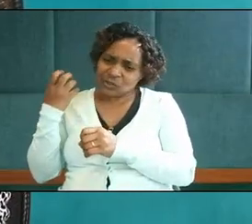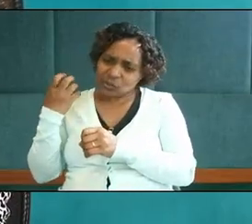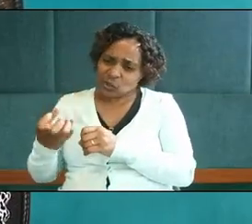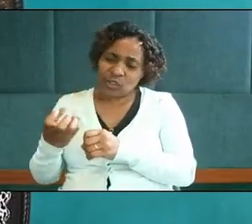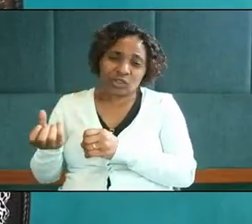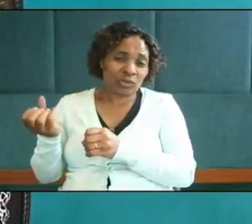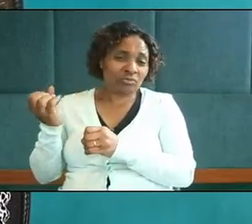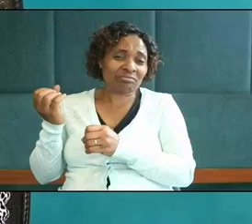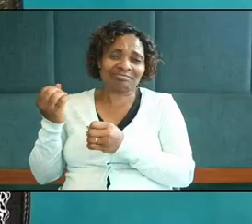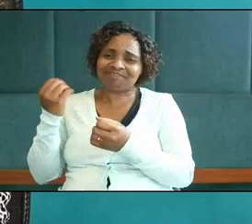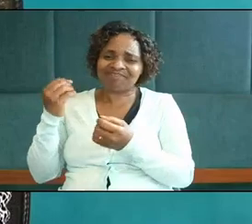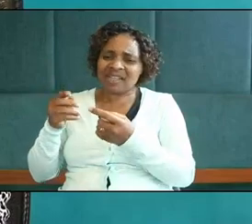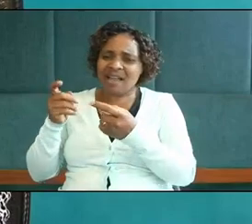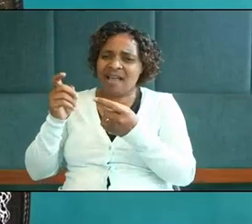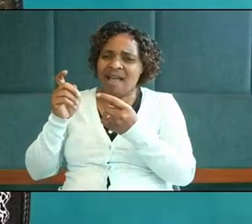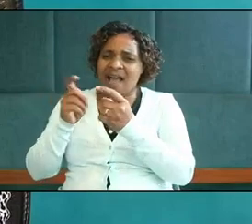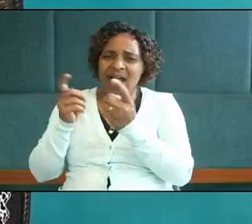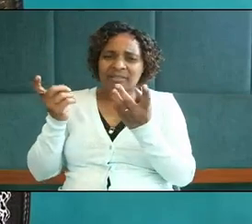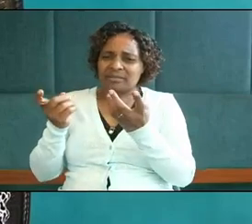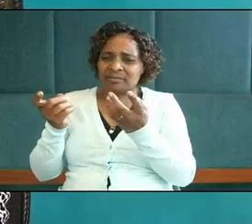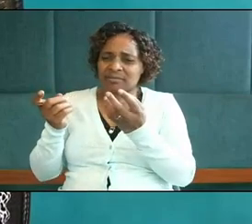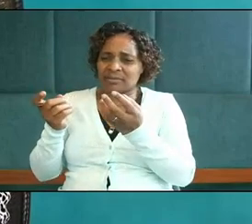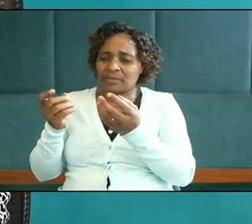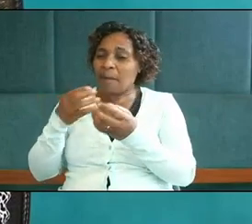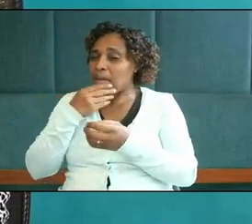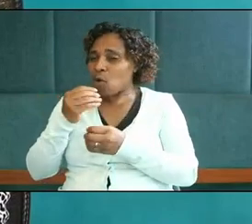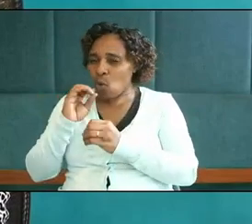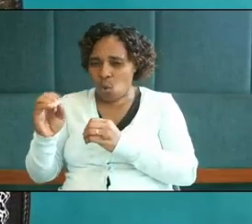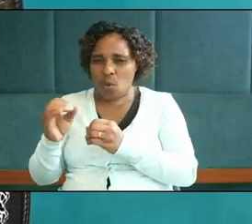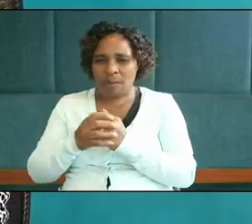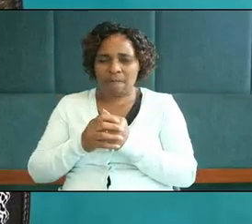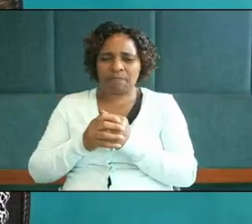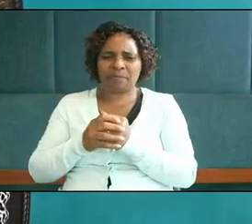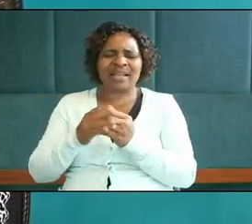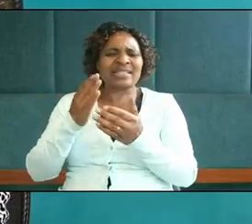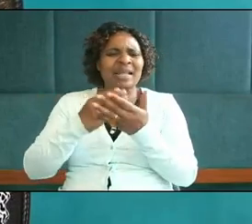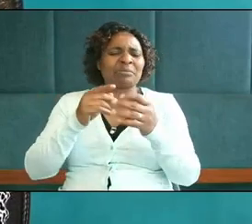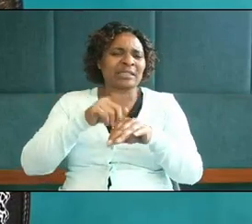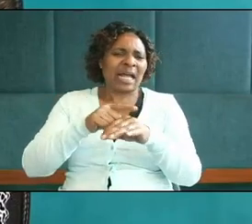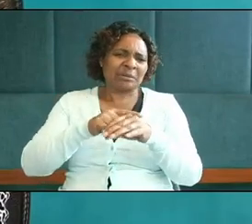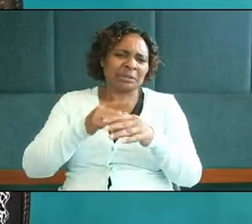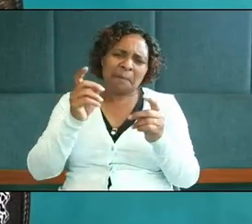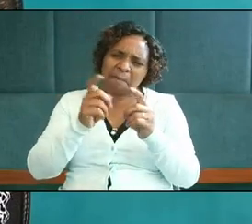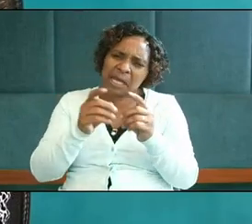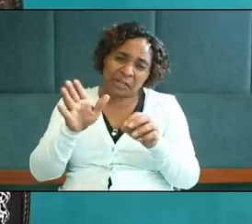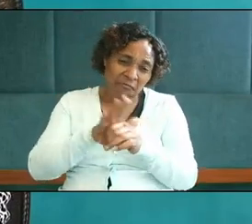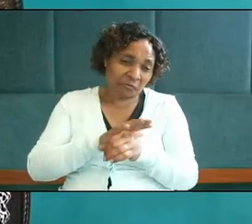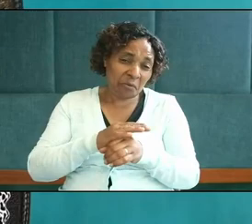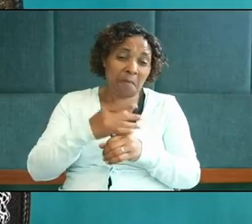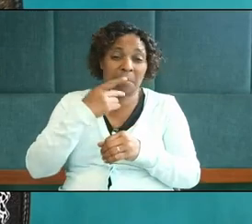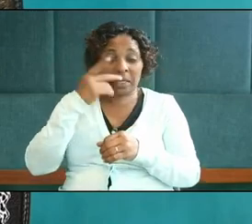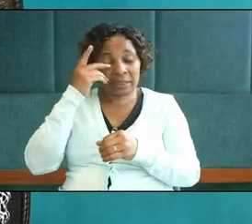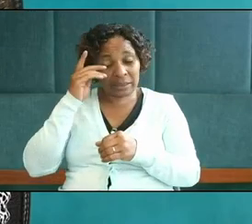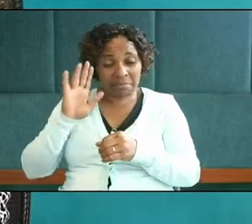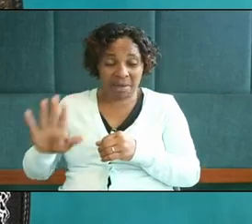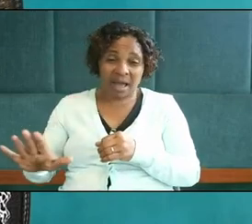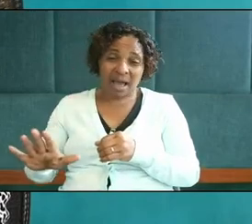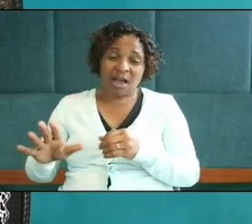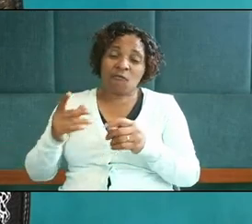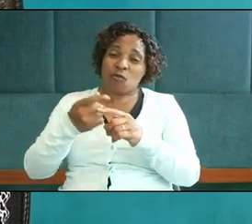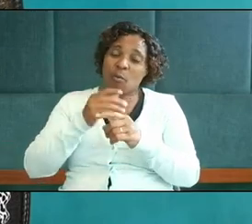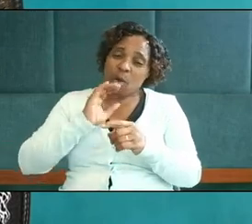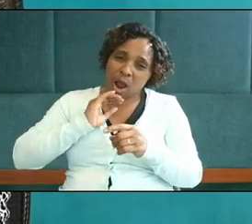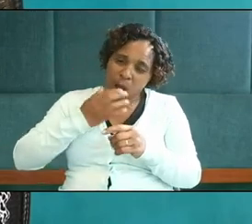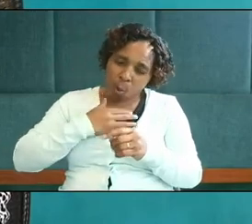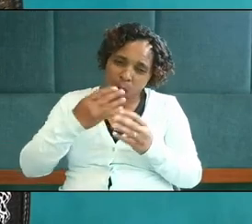did they hurt the boy at all. So discipline for us sometimes may be painful, whether it be from our parents, from role models, or